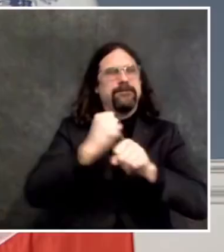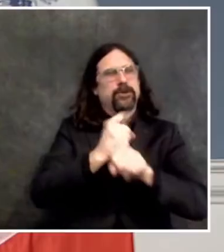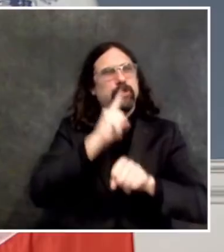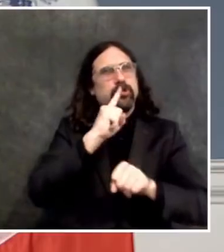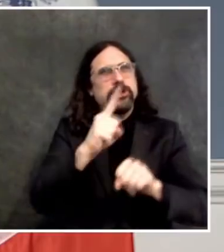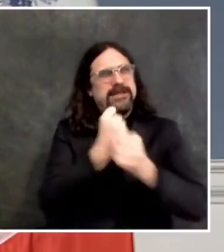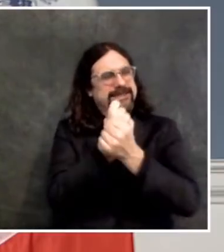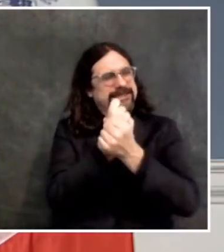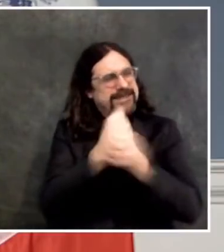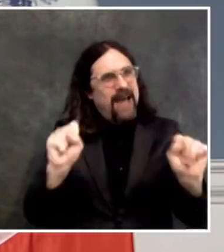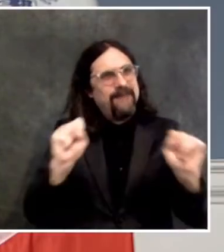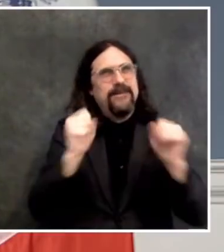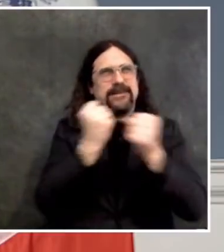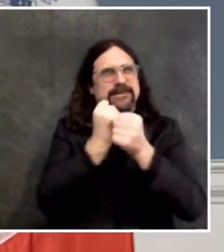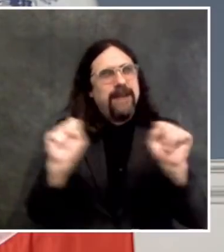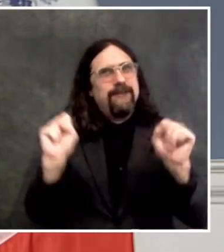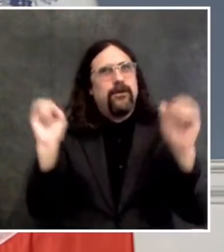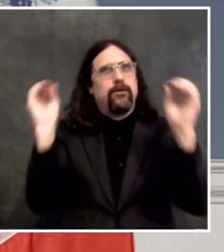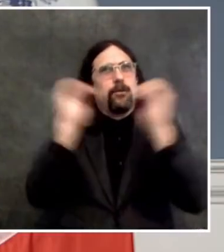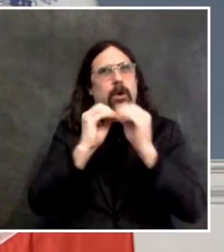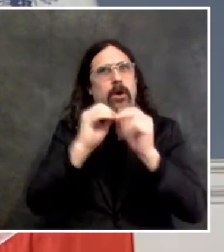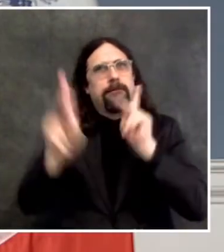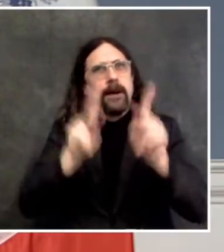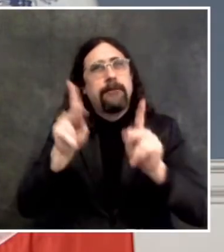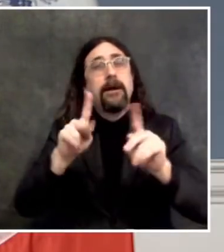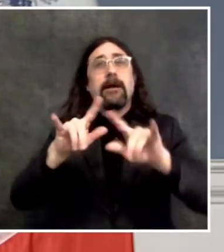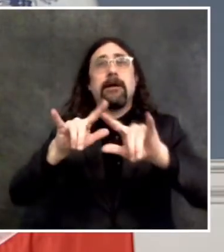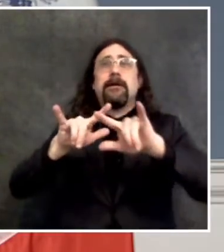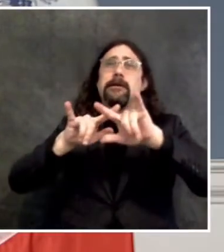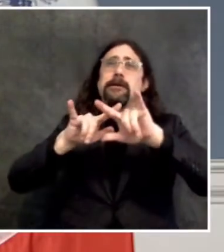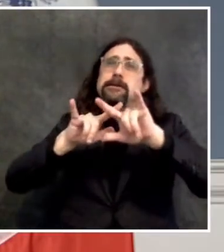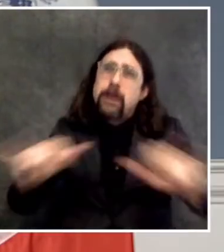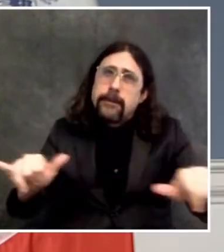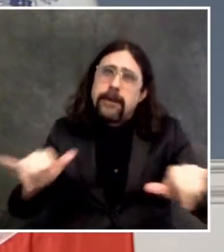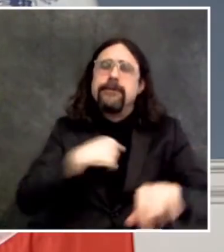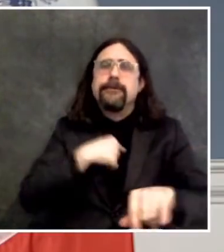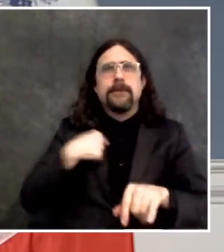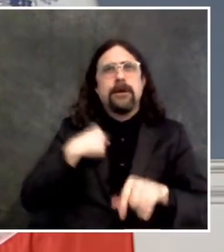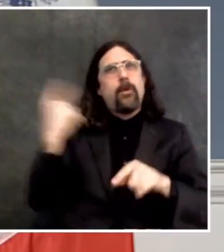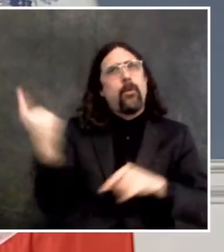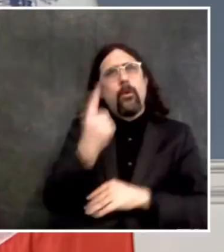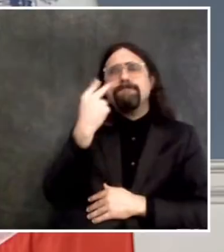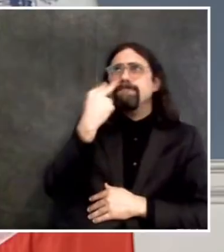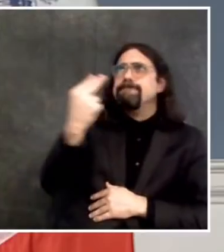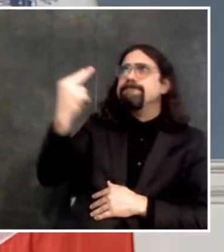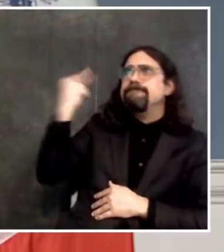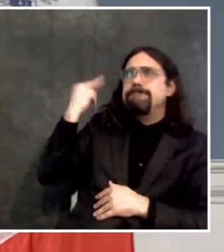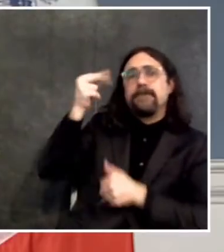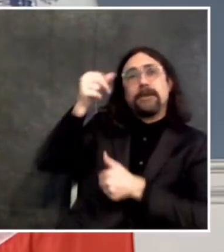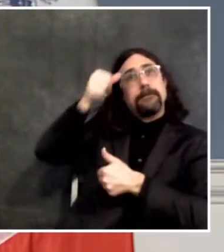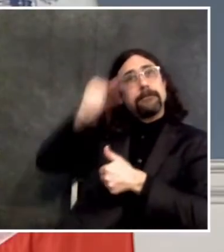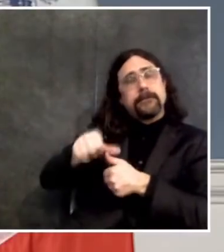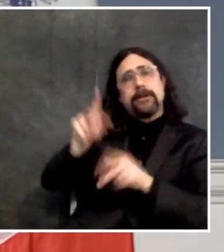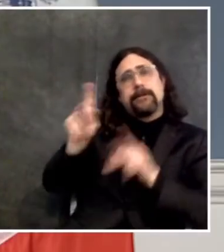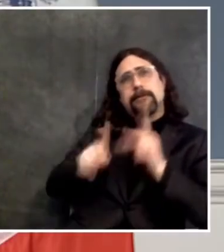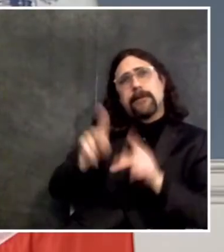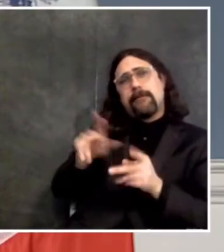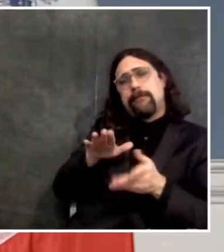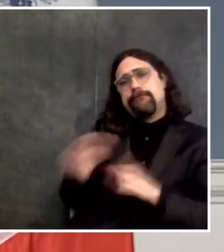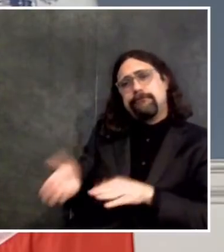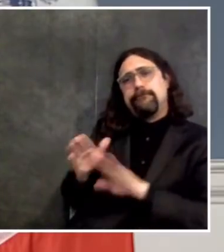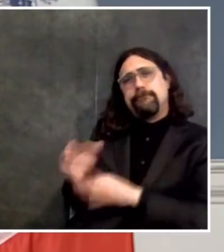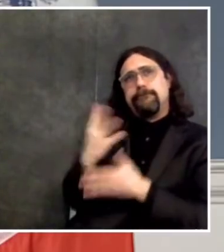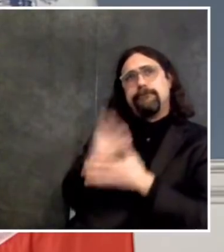ahead, we just don't give in this city. It's not who we are. I have to tell you, with those EMTs and paramedics